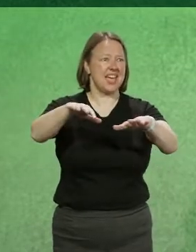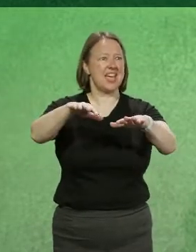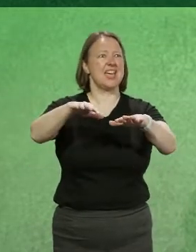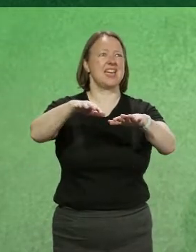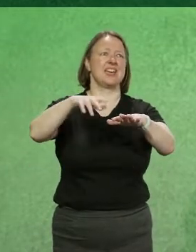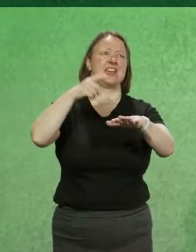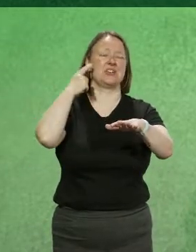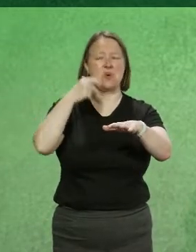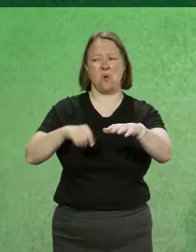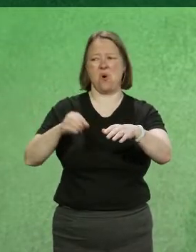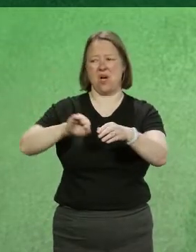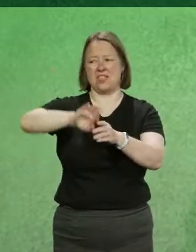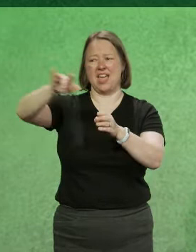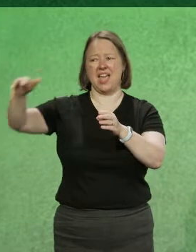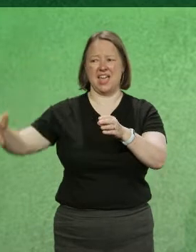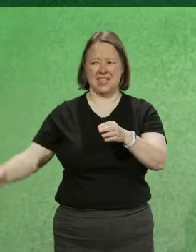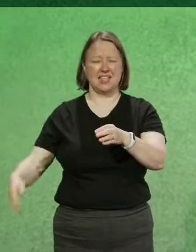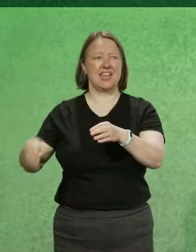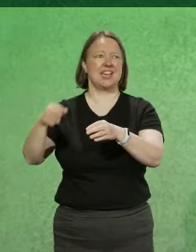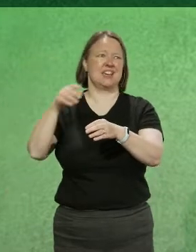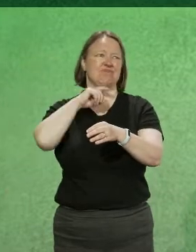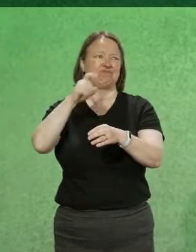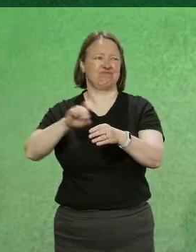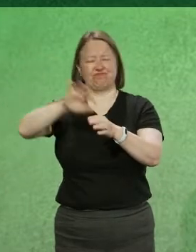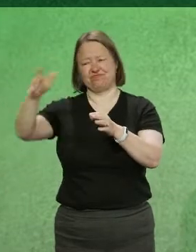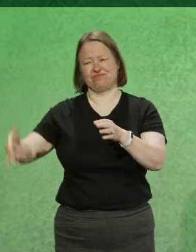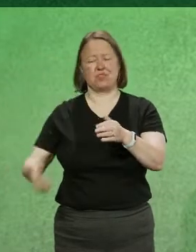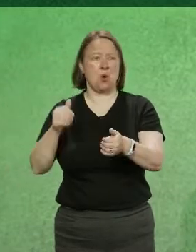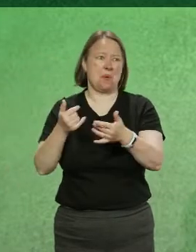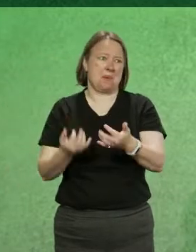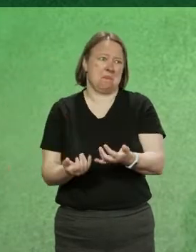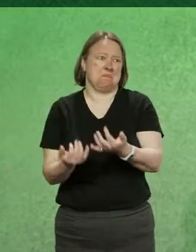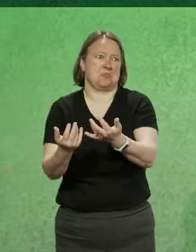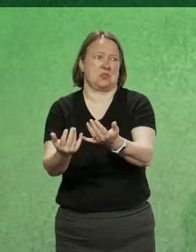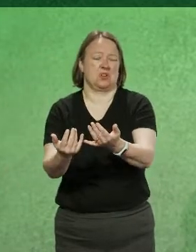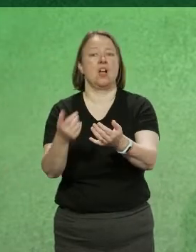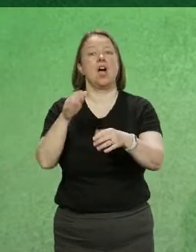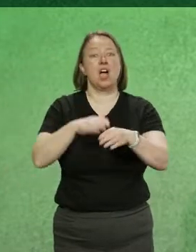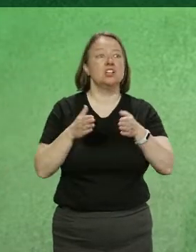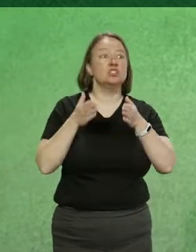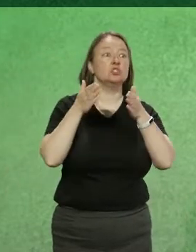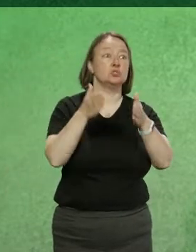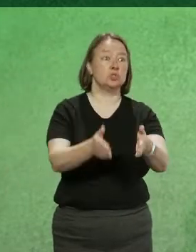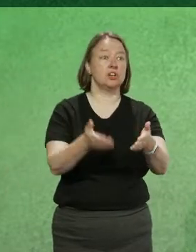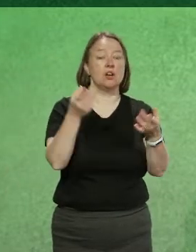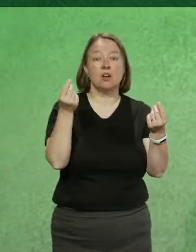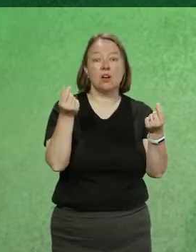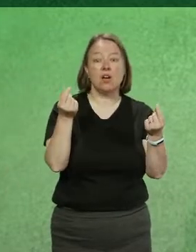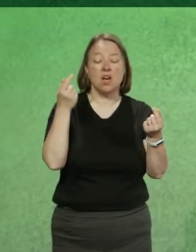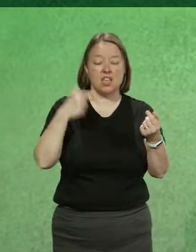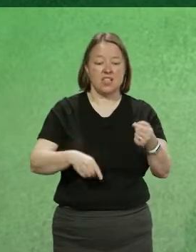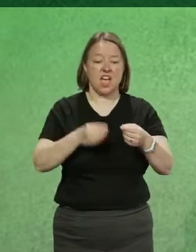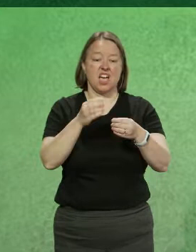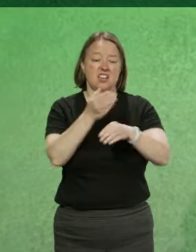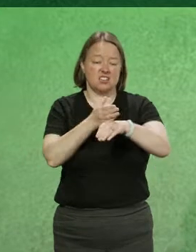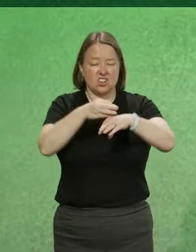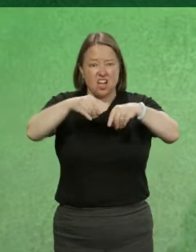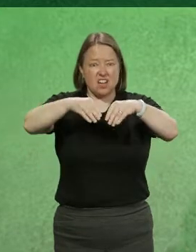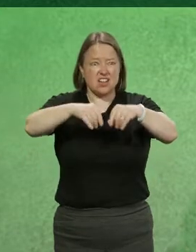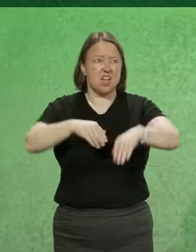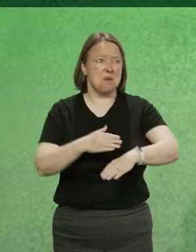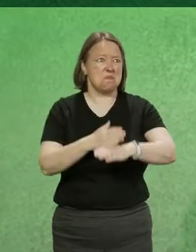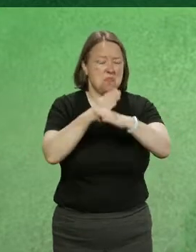streets, abandoned lands, landfills, or roads, or even burnt. On the streets, they end up blocking drains and causing